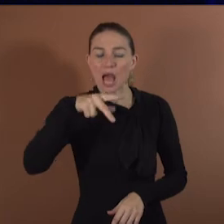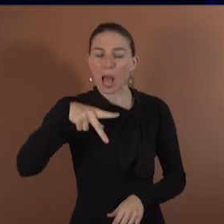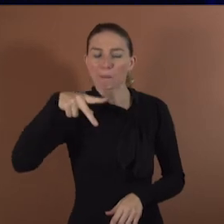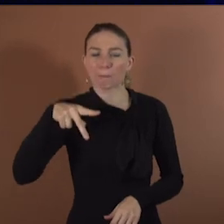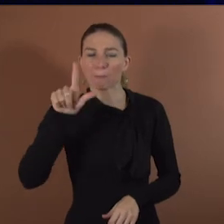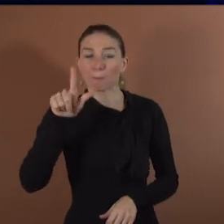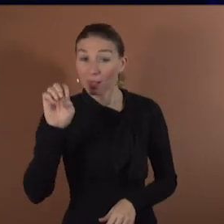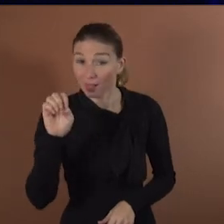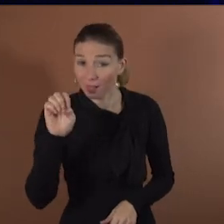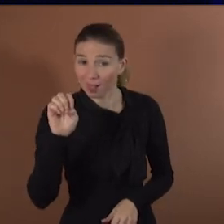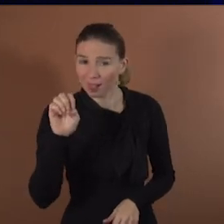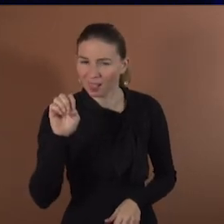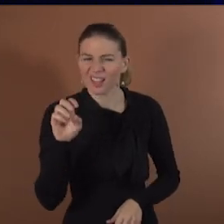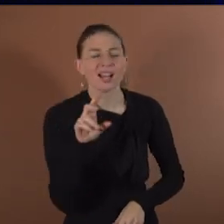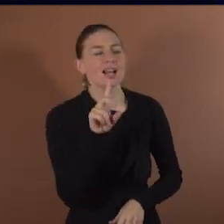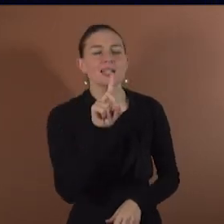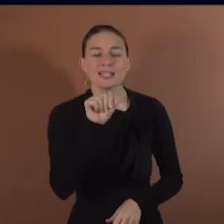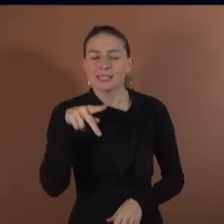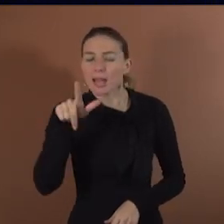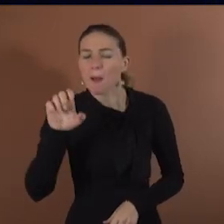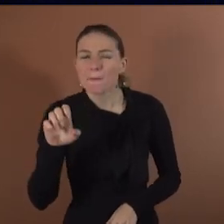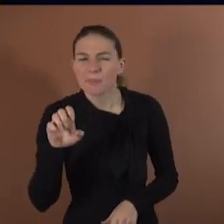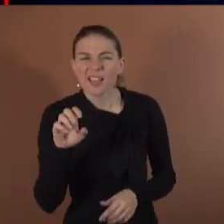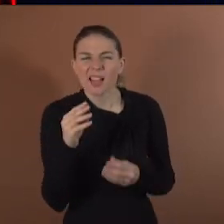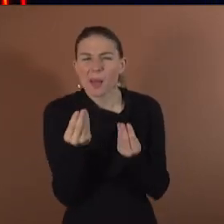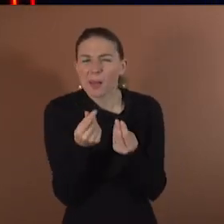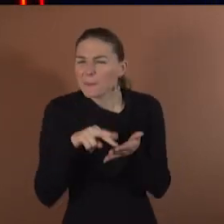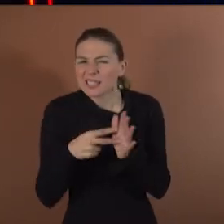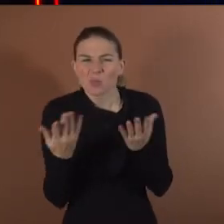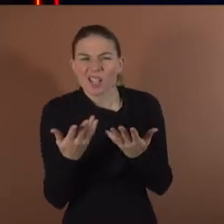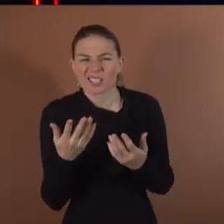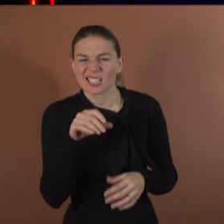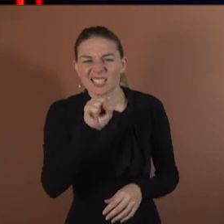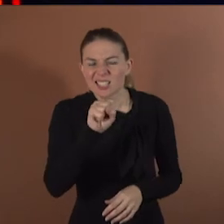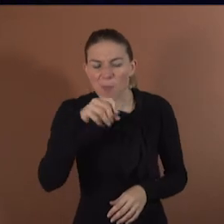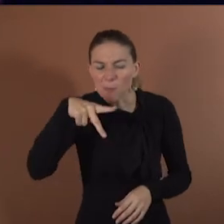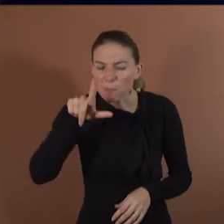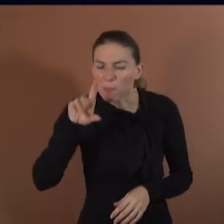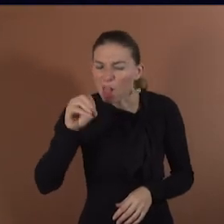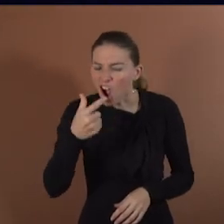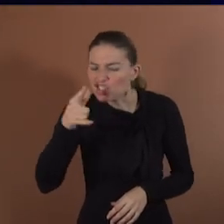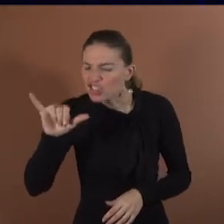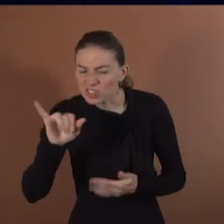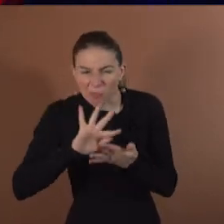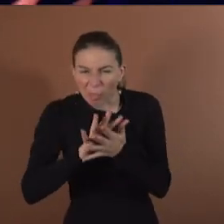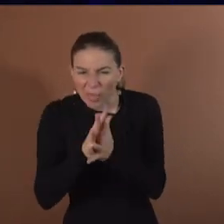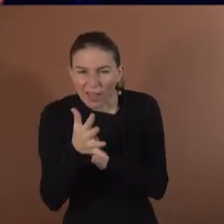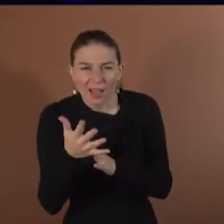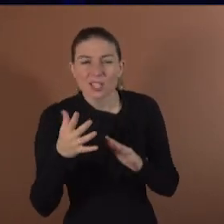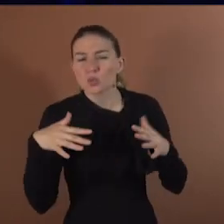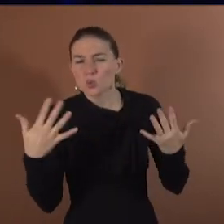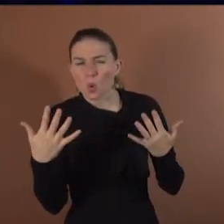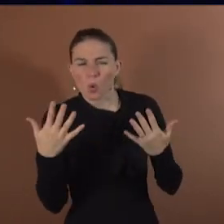D-A-P-P-L-E. Dapple means splodgy. Splodgy means if you've got a dark color in an